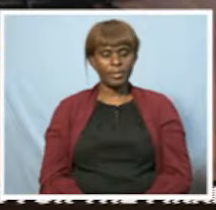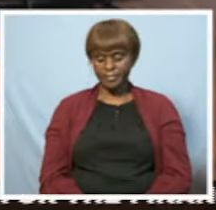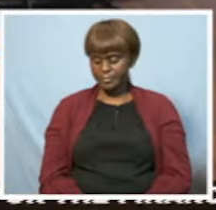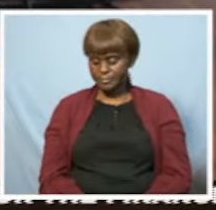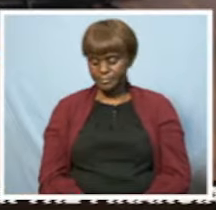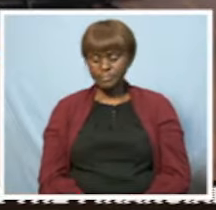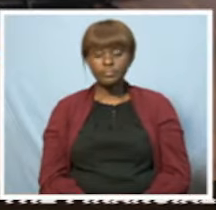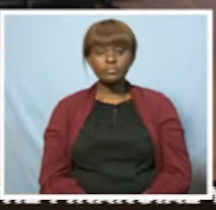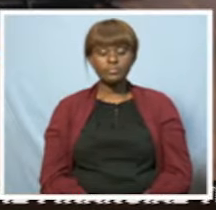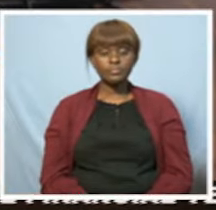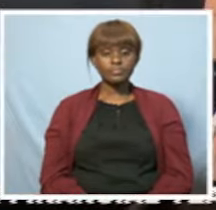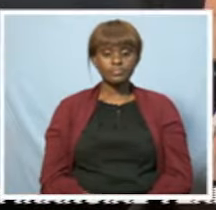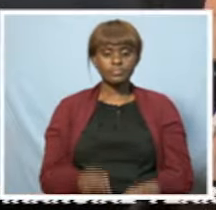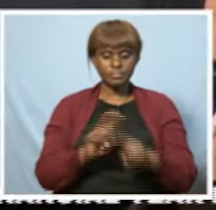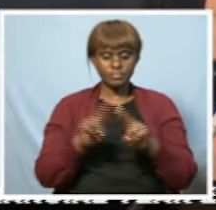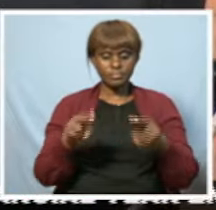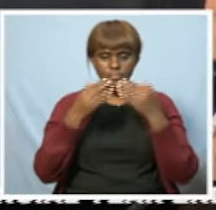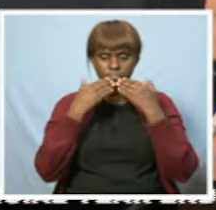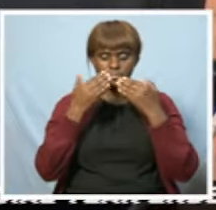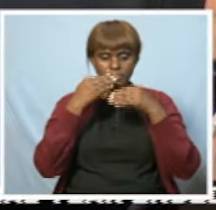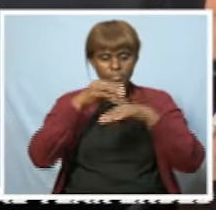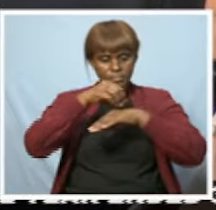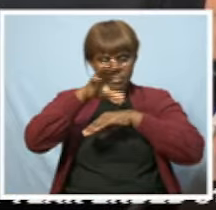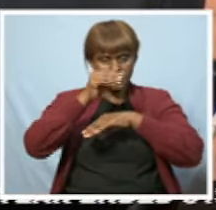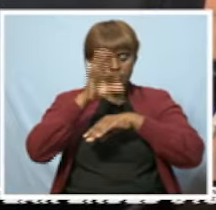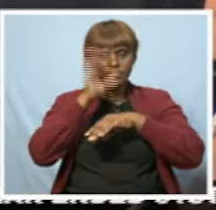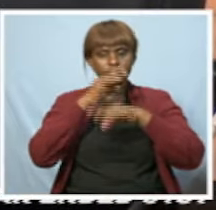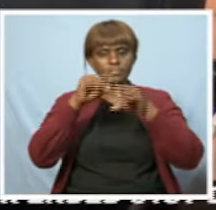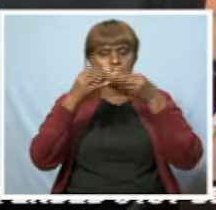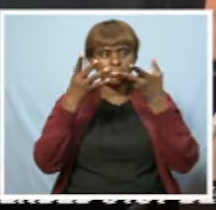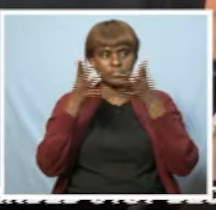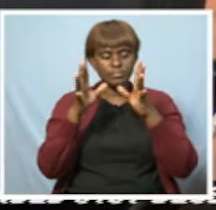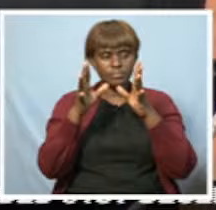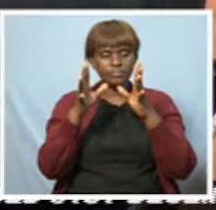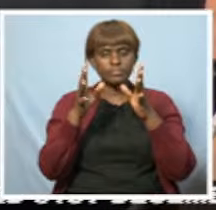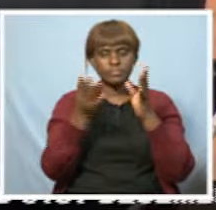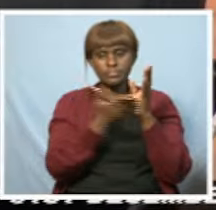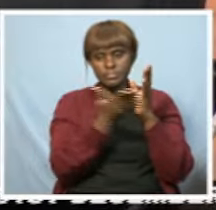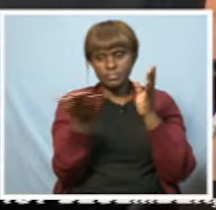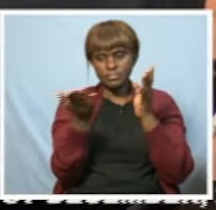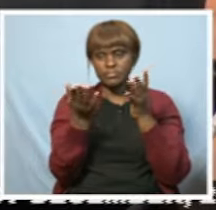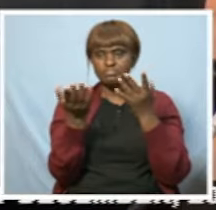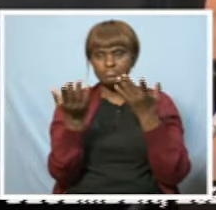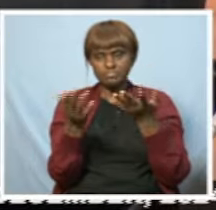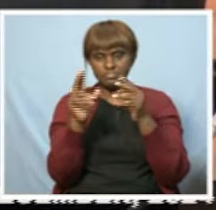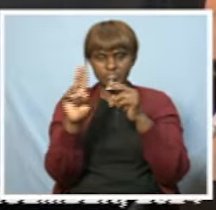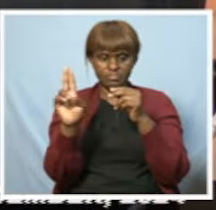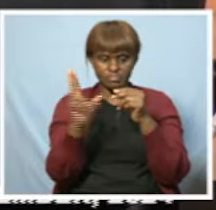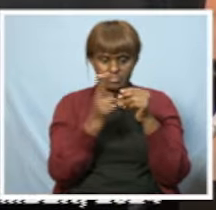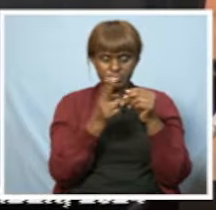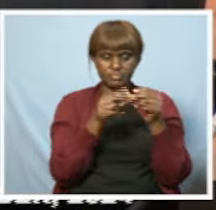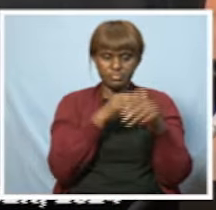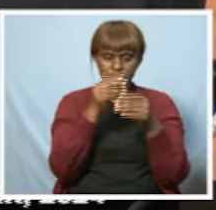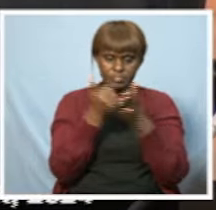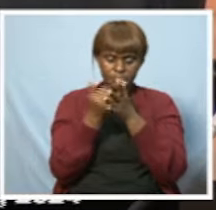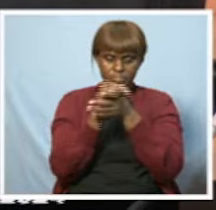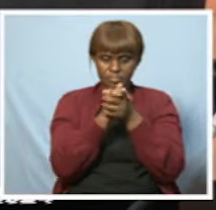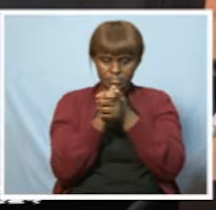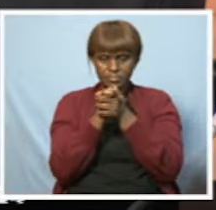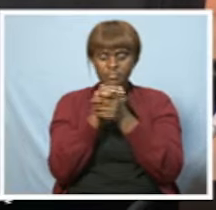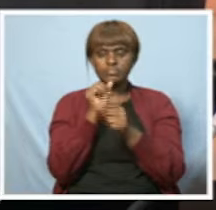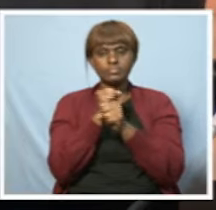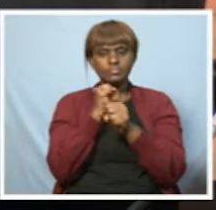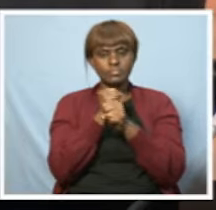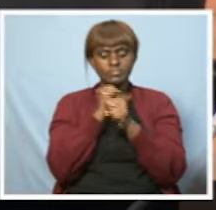Thank you, Chair. Advice was given, feedback was given so that corrective measures are